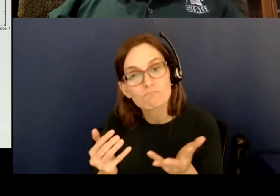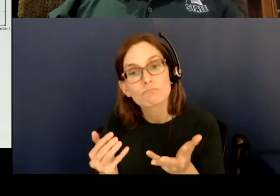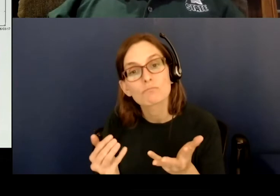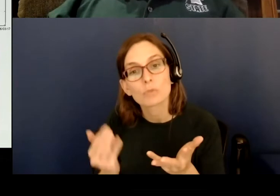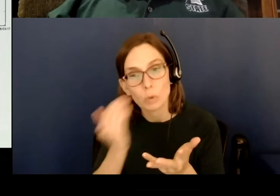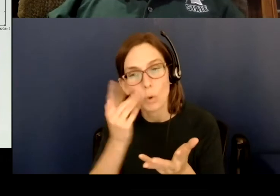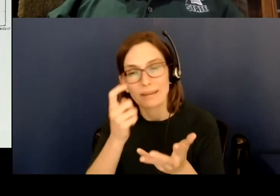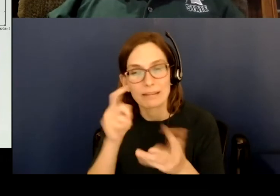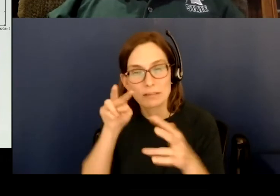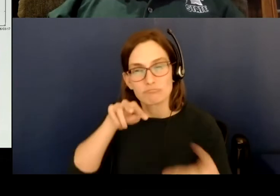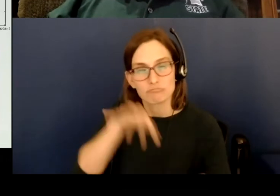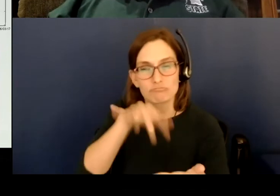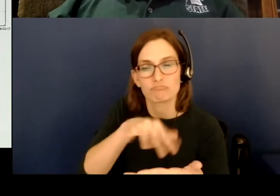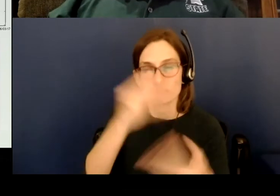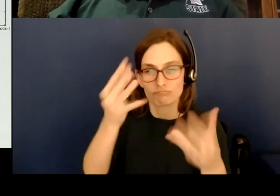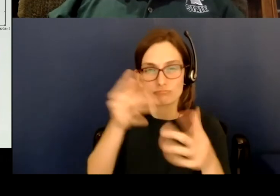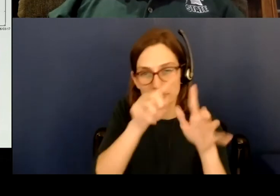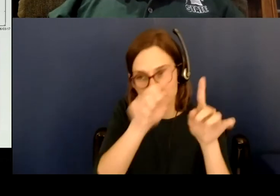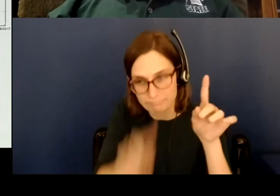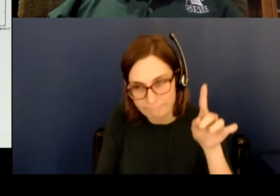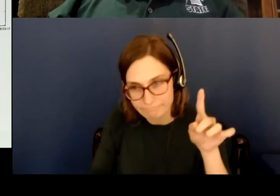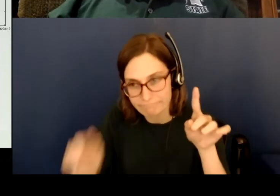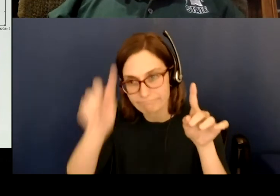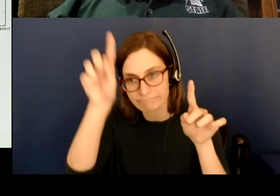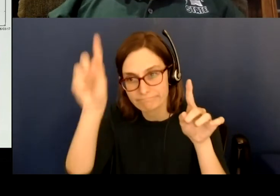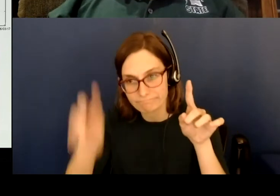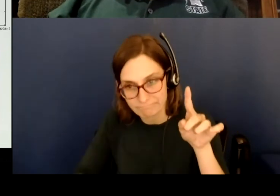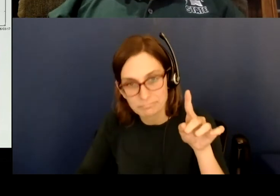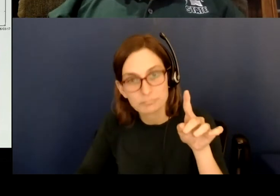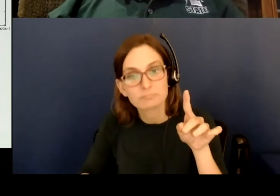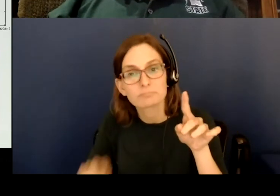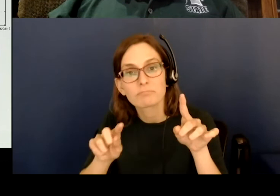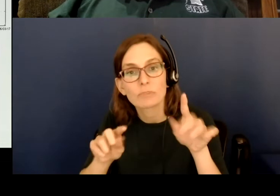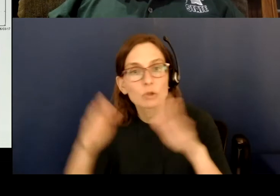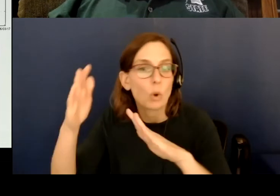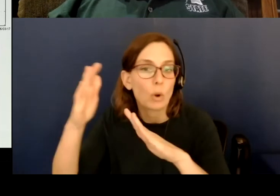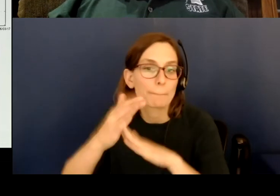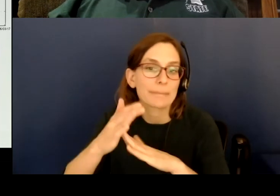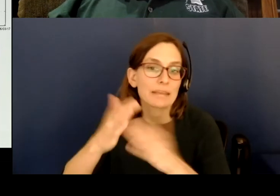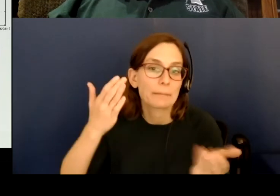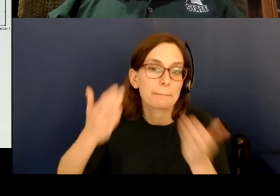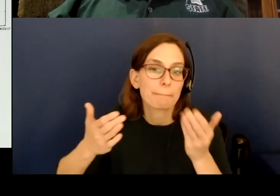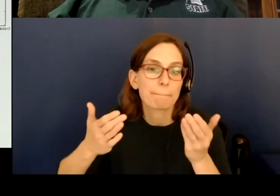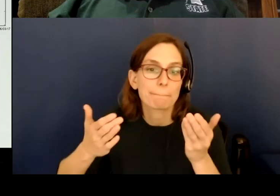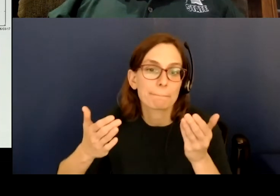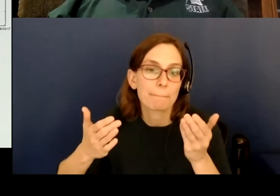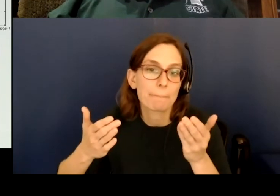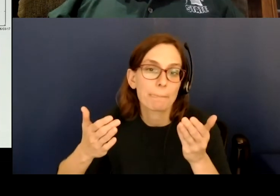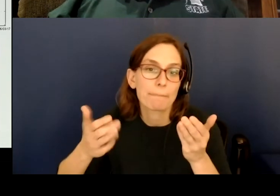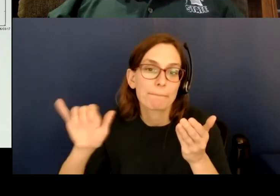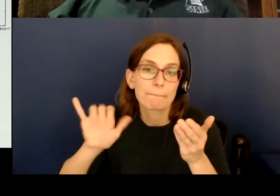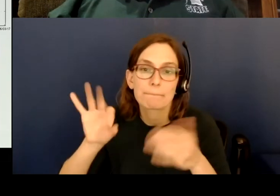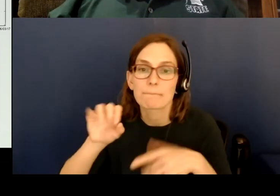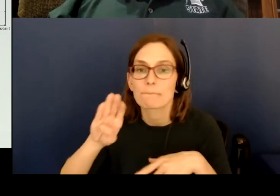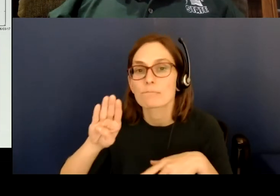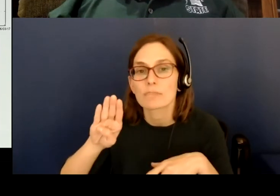data. You know that it peaked in what looks like maybe um,